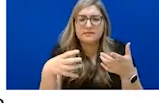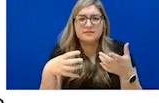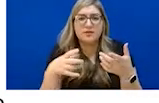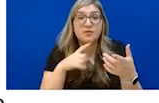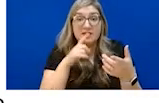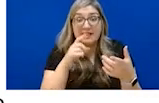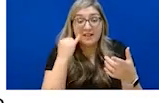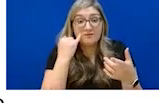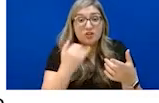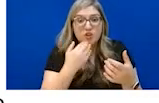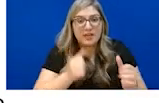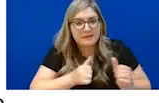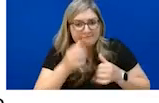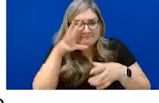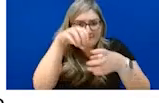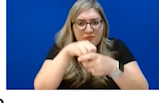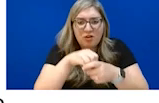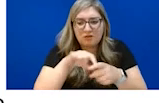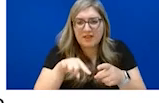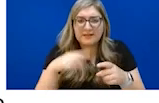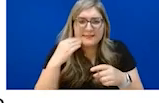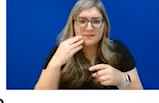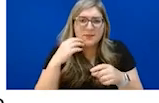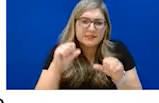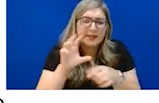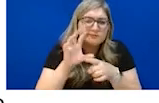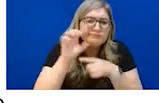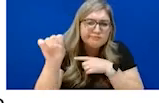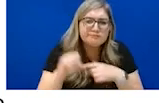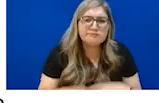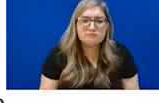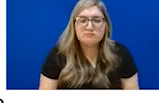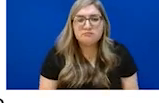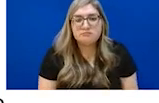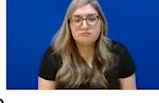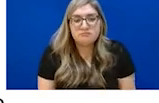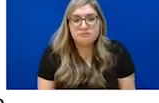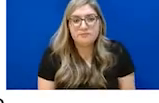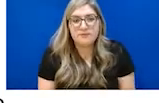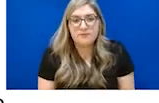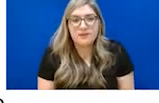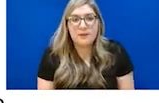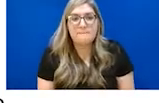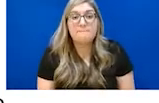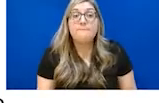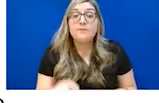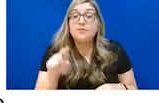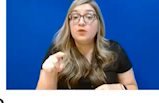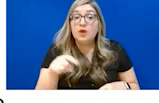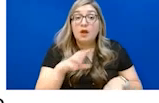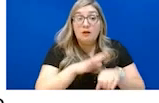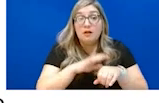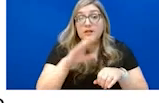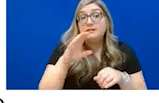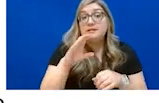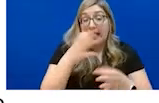experience. But we're still moving ahead there. On the exchange, there's live seat counts. And